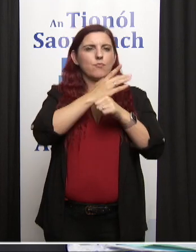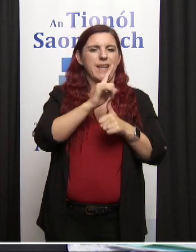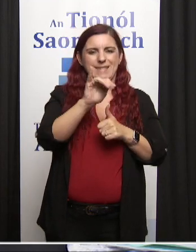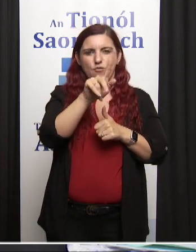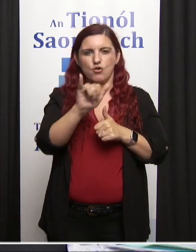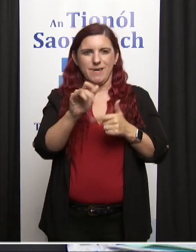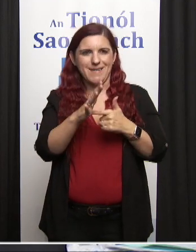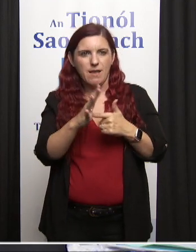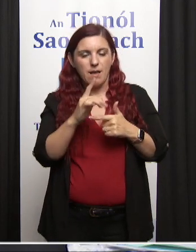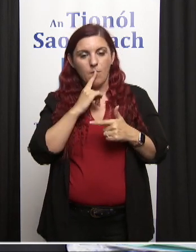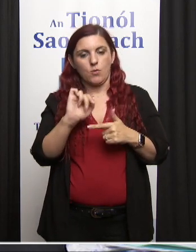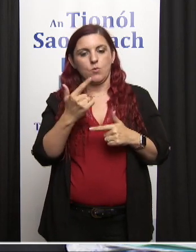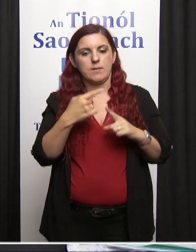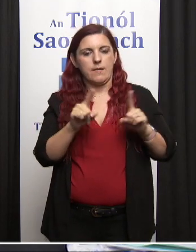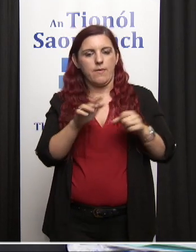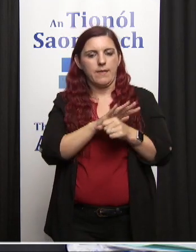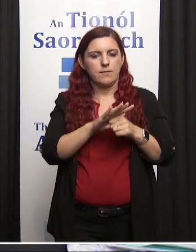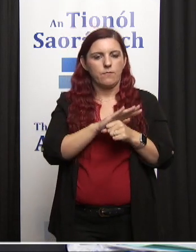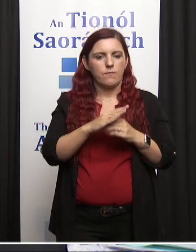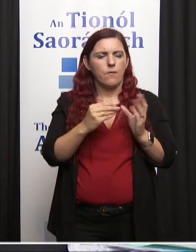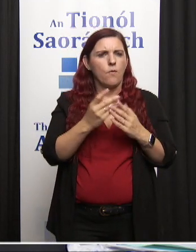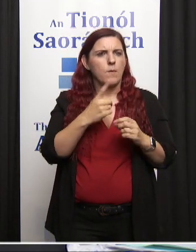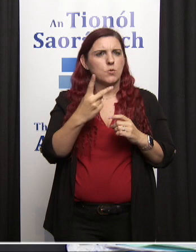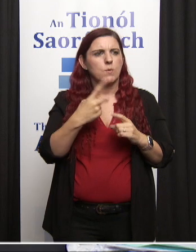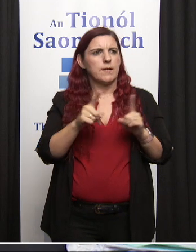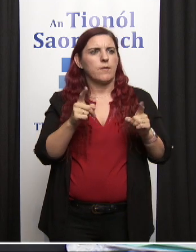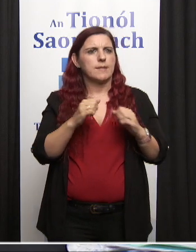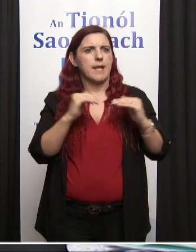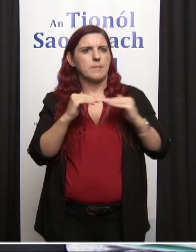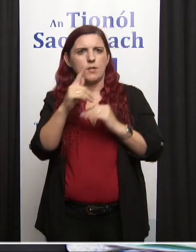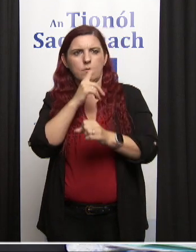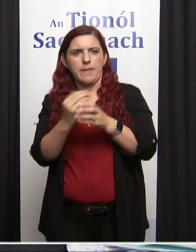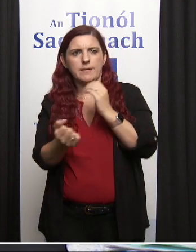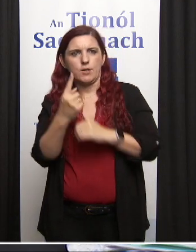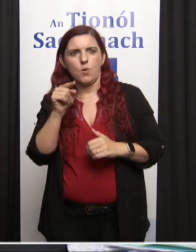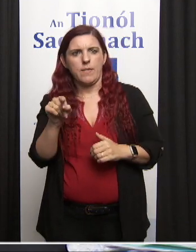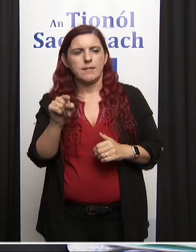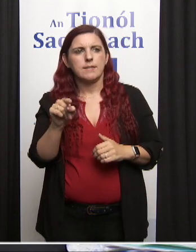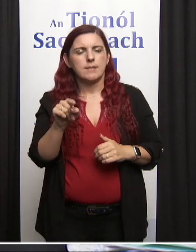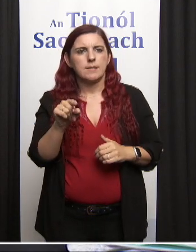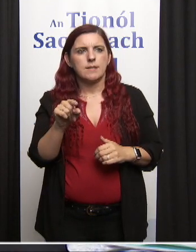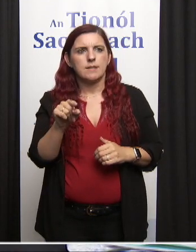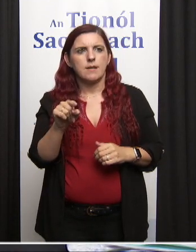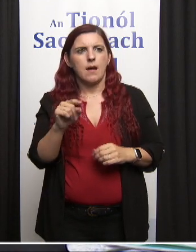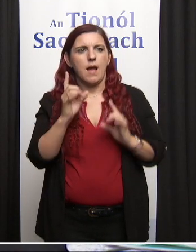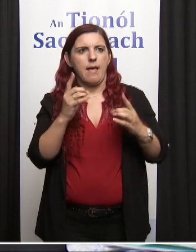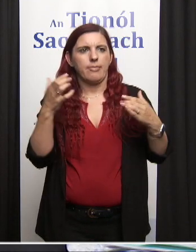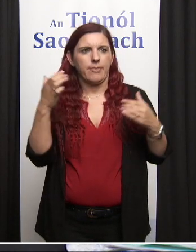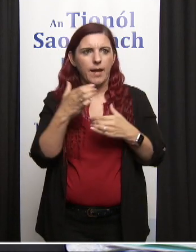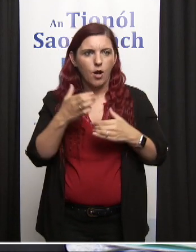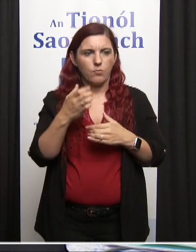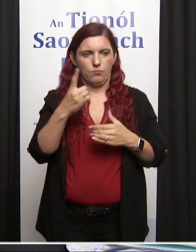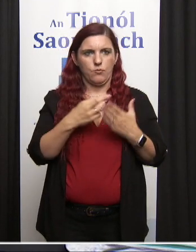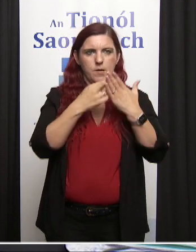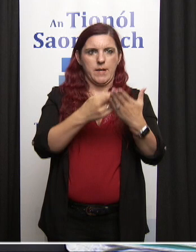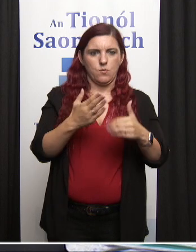suggestions came from 2 different tables in relation to that particular issue, putting healthcare. One recommended